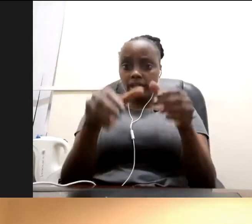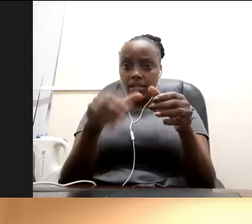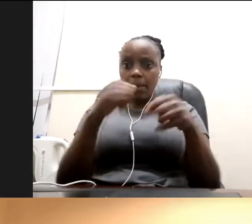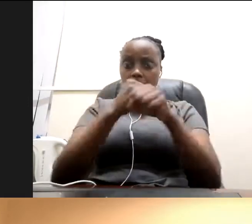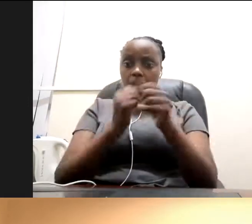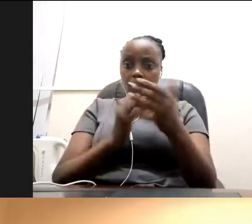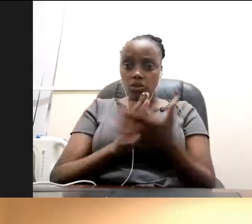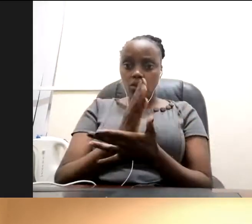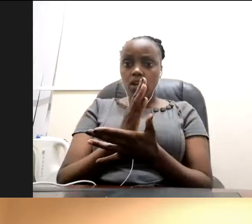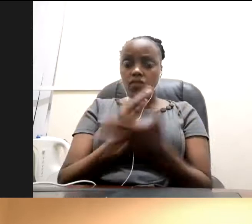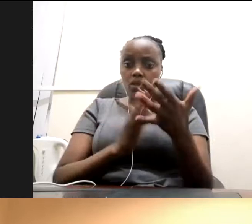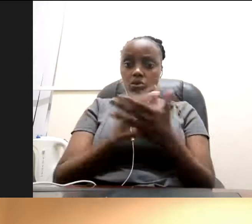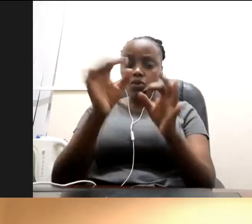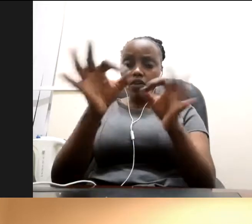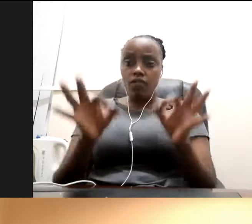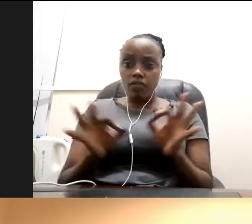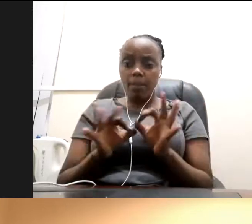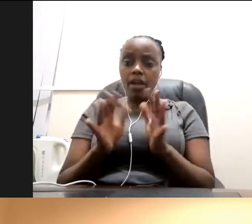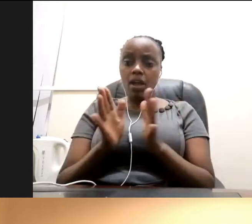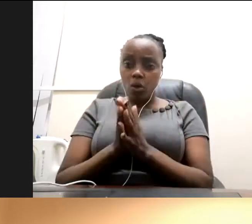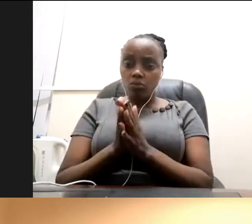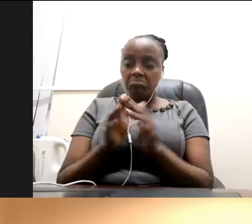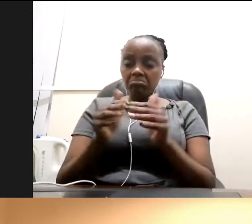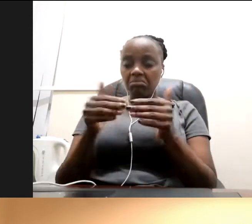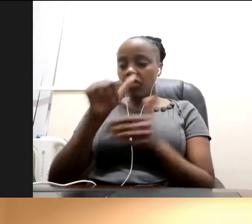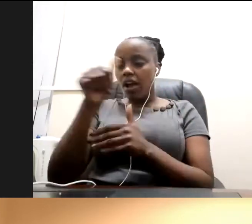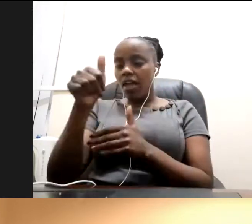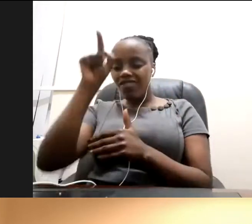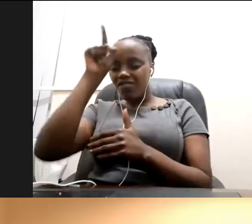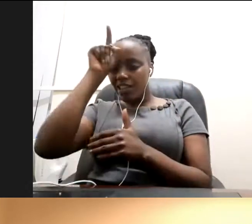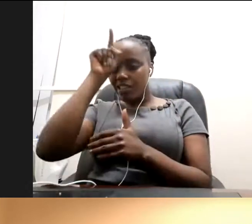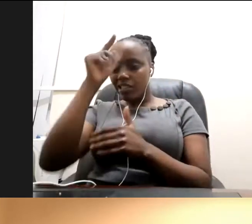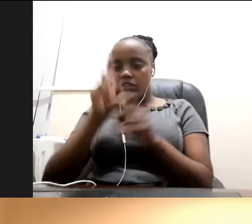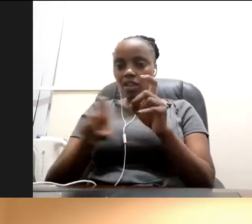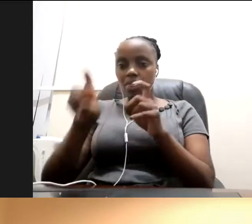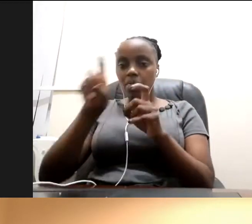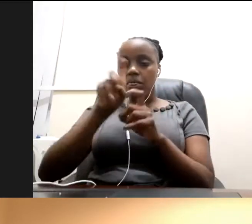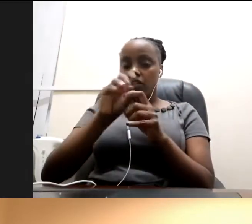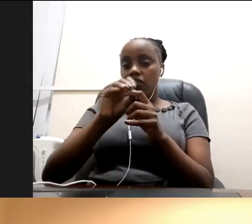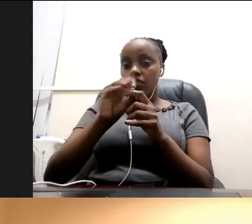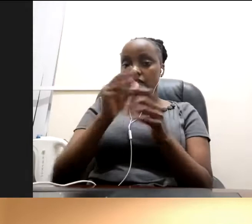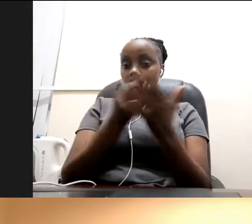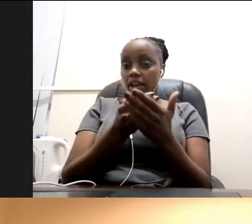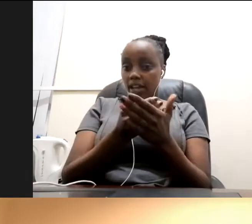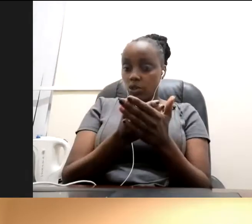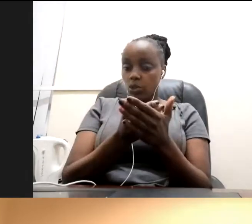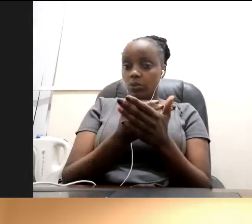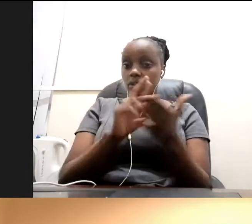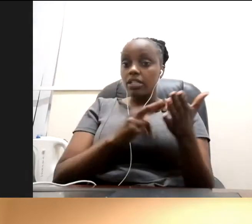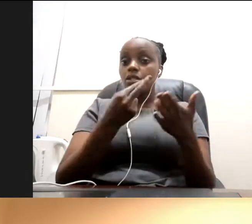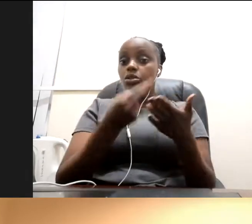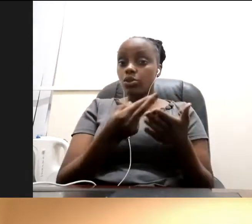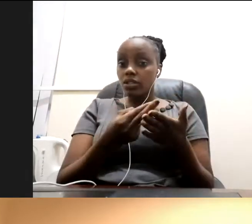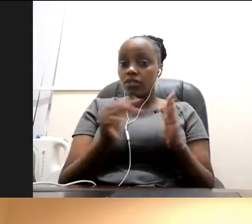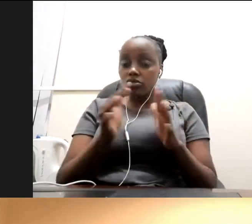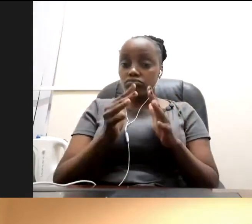through family and or informal networks, and increasing financial resources to expand the